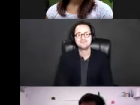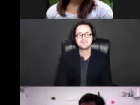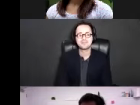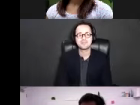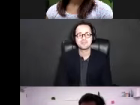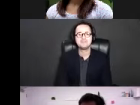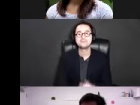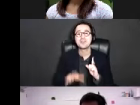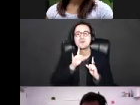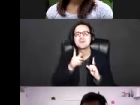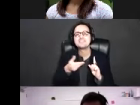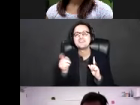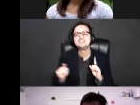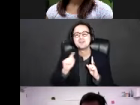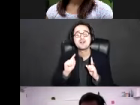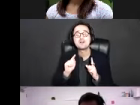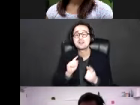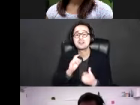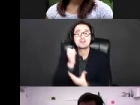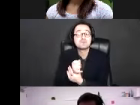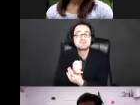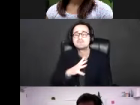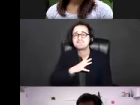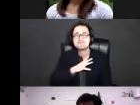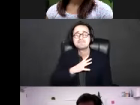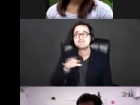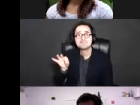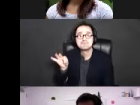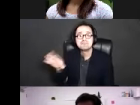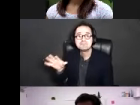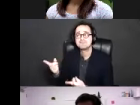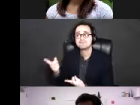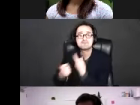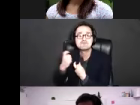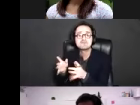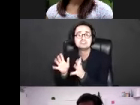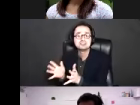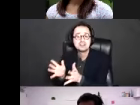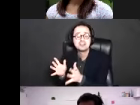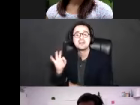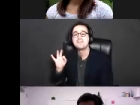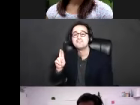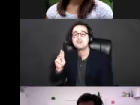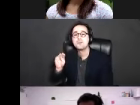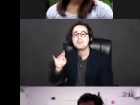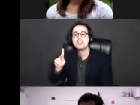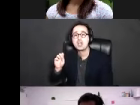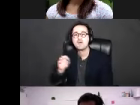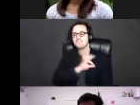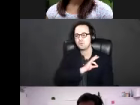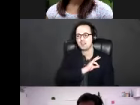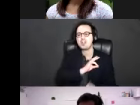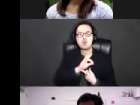also invite you all to interrupt as I'm going. Feel free to throw a question in the chat, and maybe Fumiko, I'll ask you to moderate if there's something